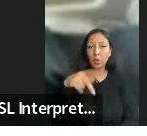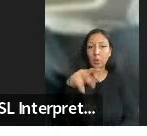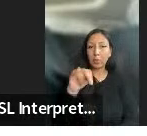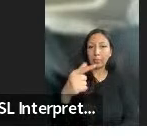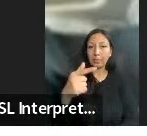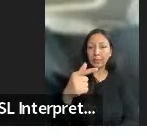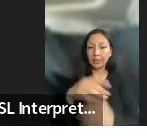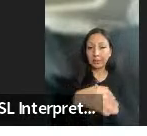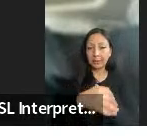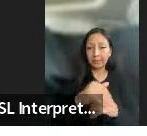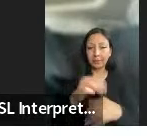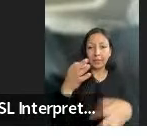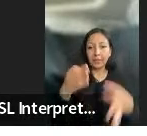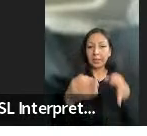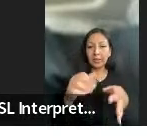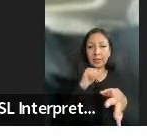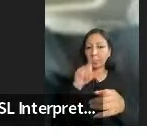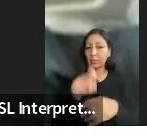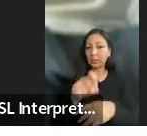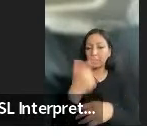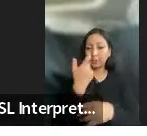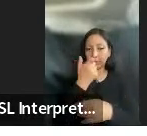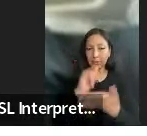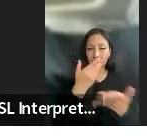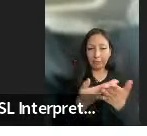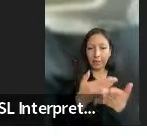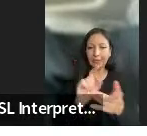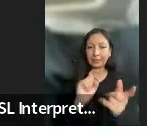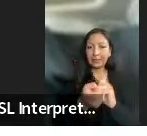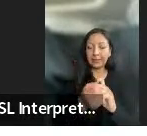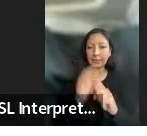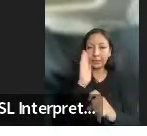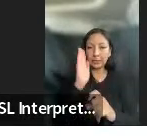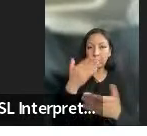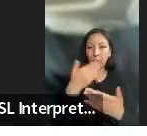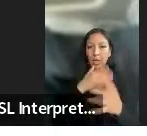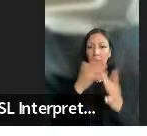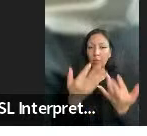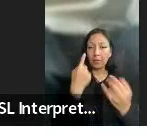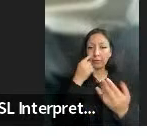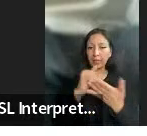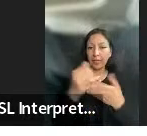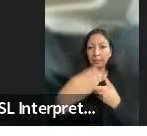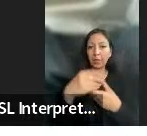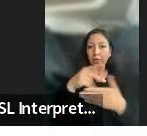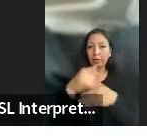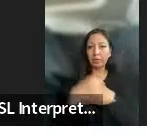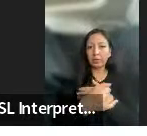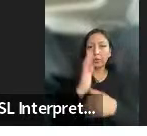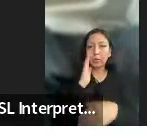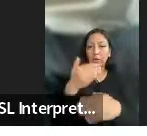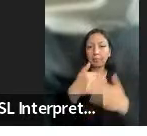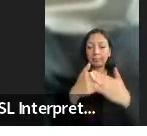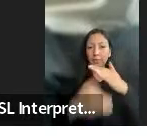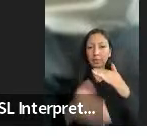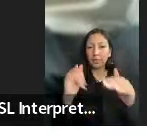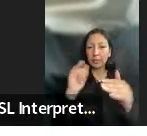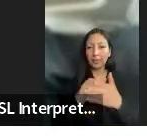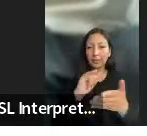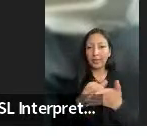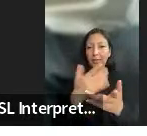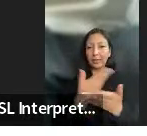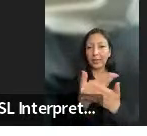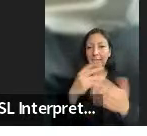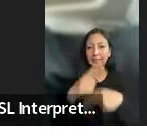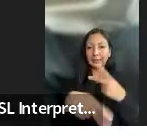be any necessary, given the fact that the changes that we're anticipating as part of this project fall below the thresholds required for an